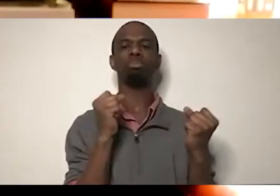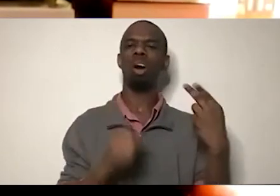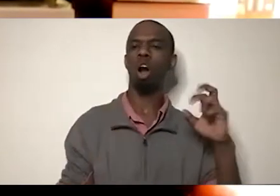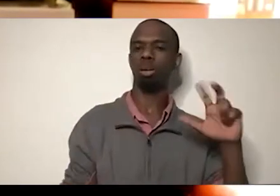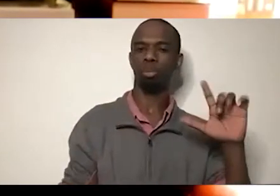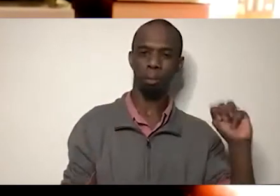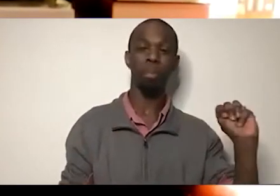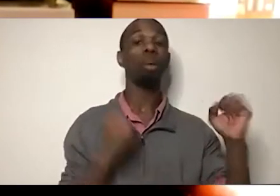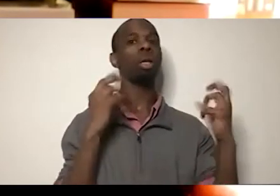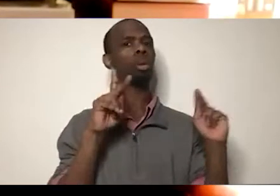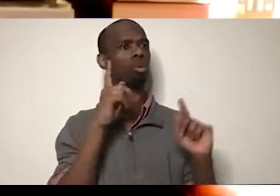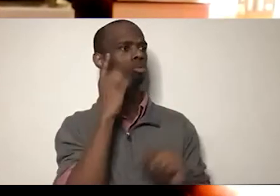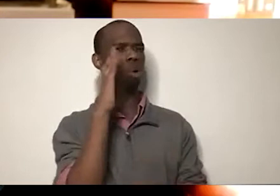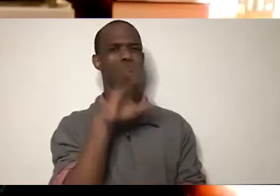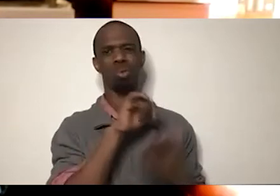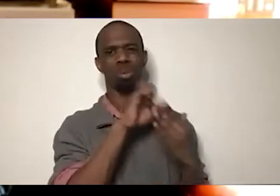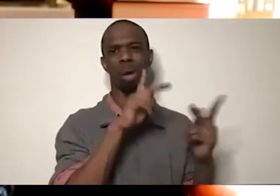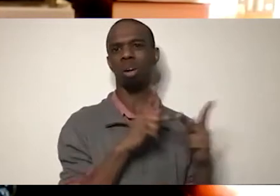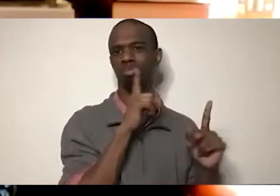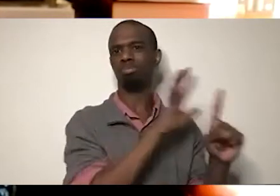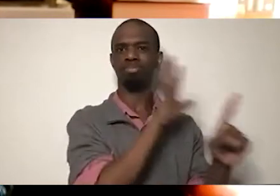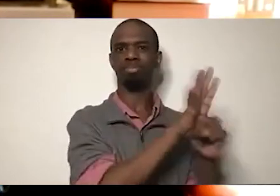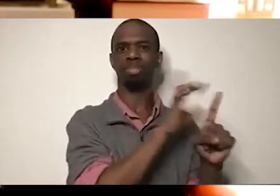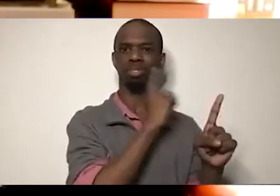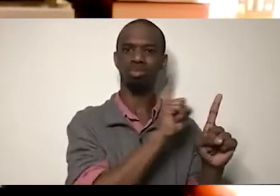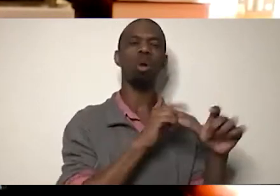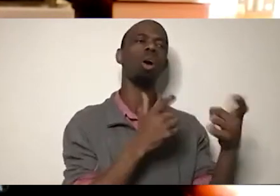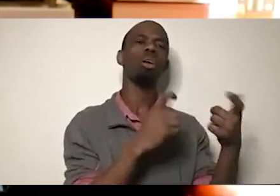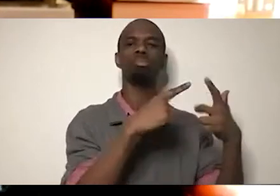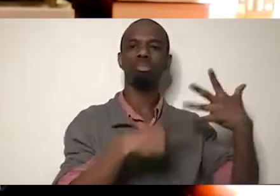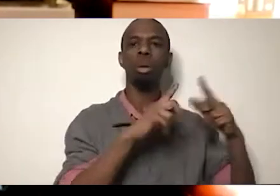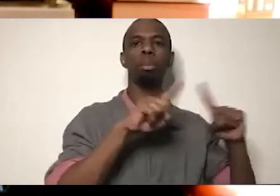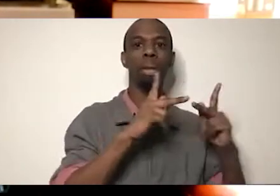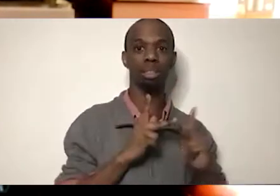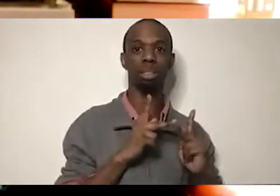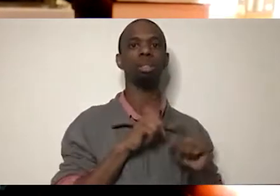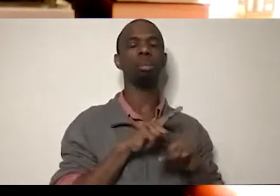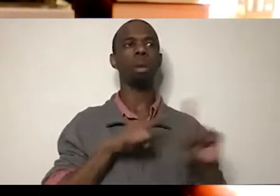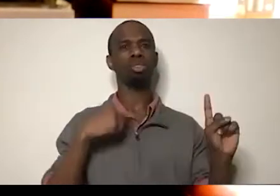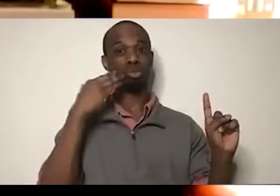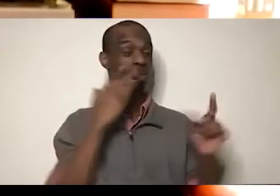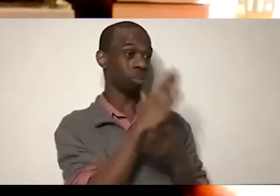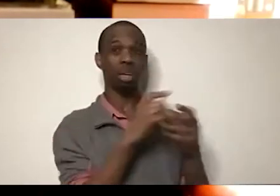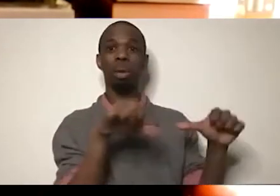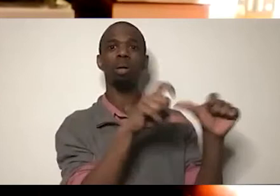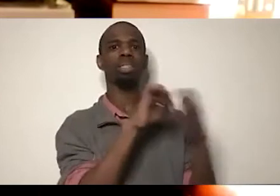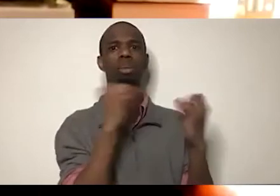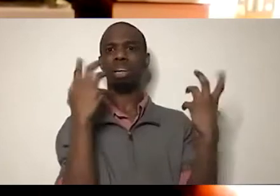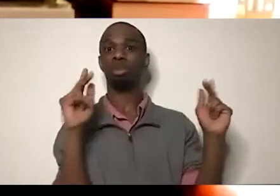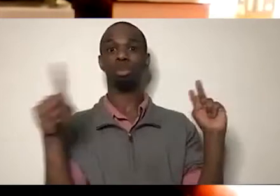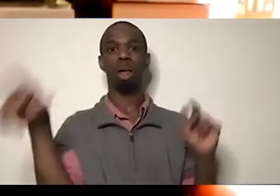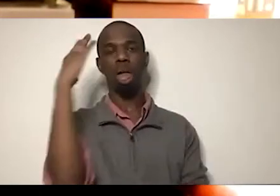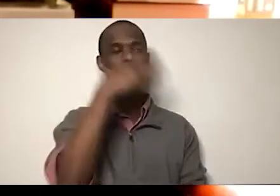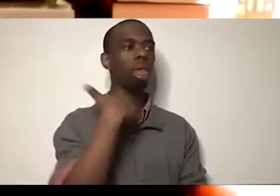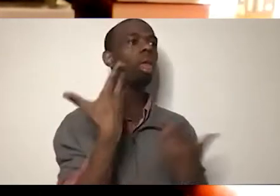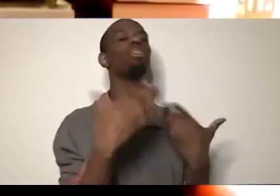of forgotten. And so I became district leader. I was elected. And the first issue that volunteers came to me